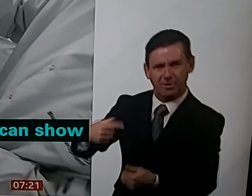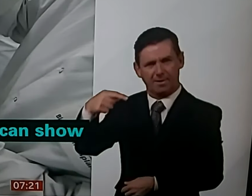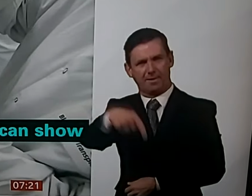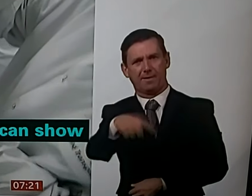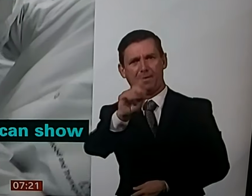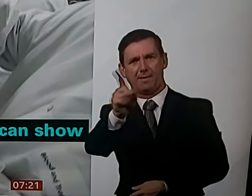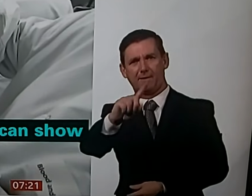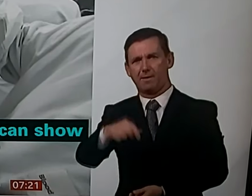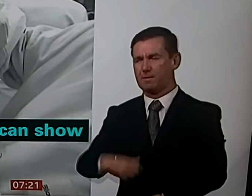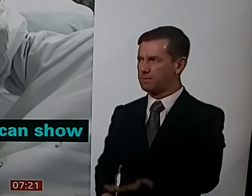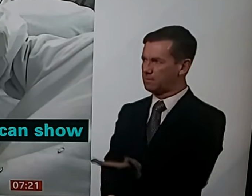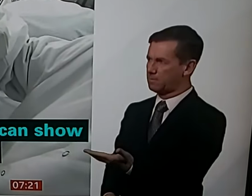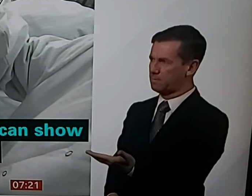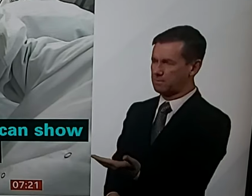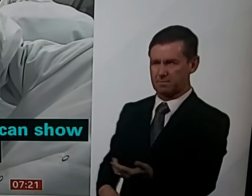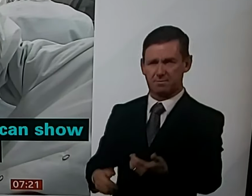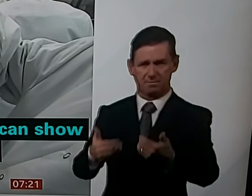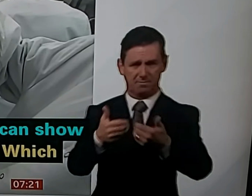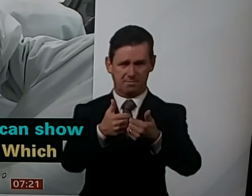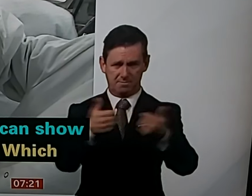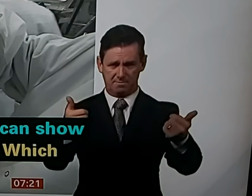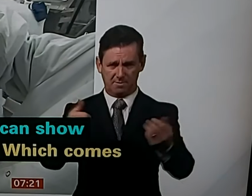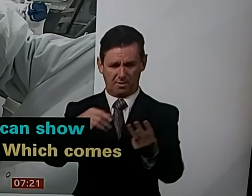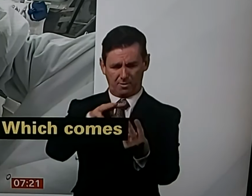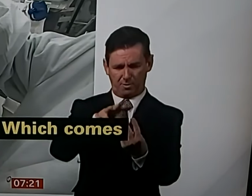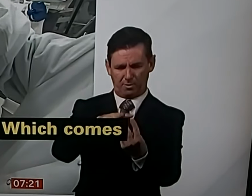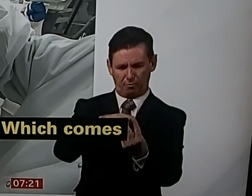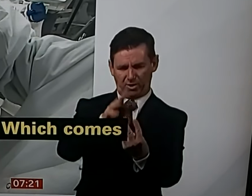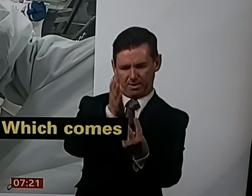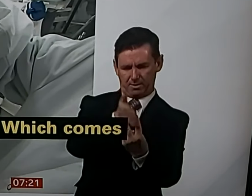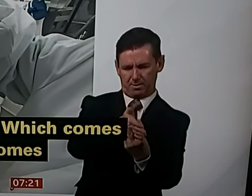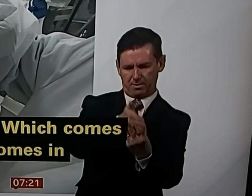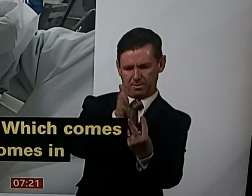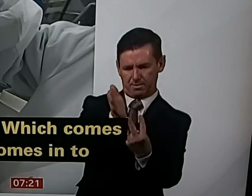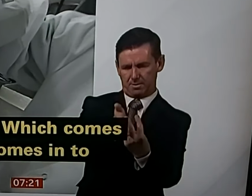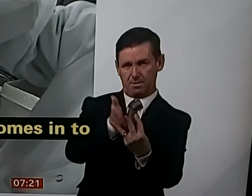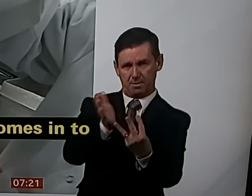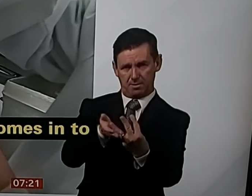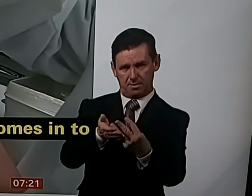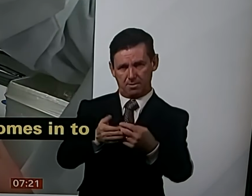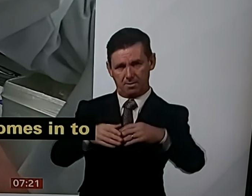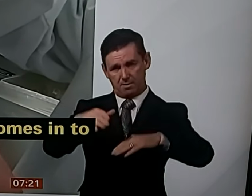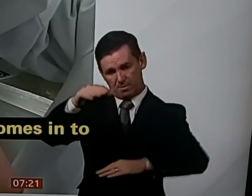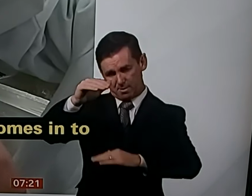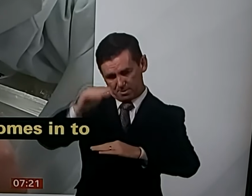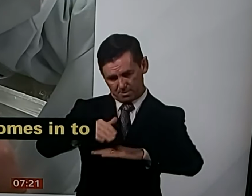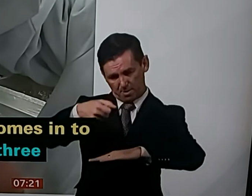So it's then separated into three different components. Okay. At the bottom you've got the red cells.